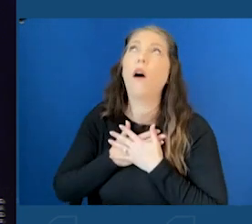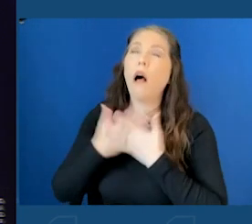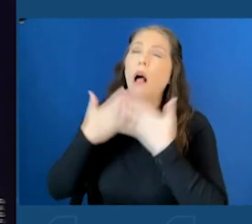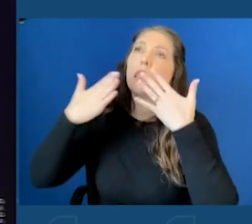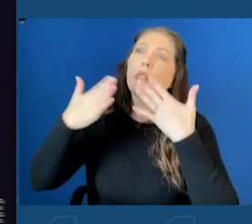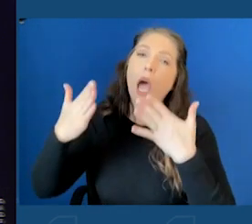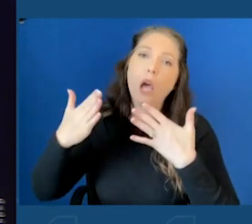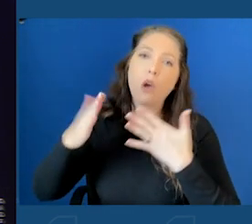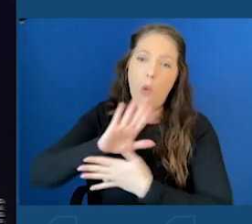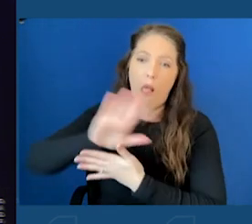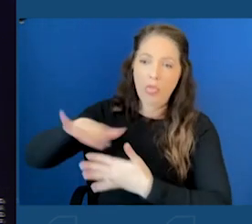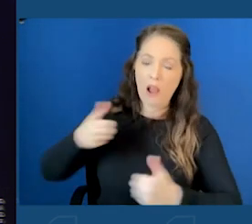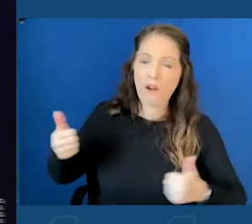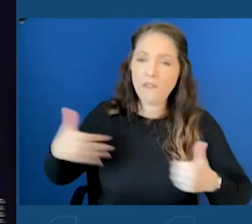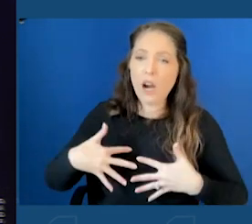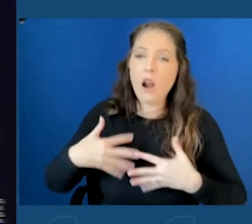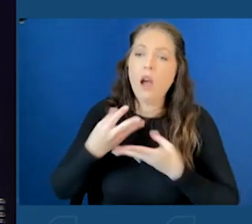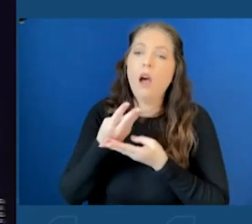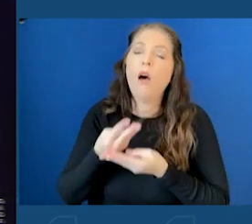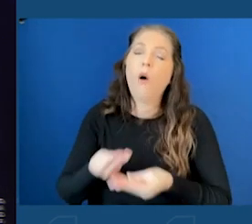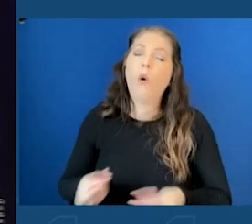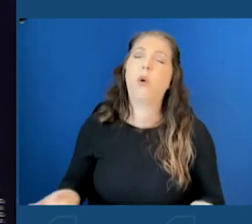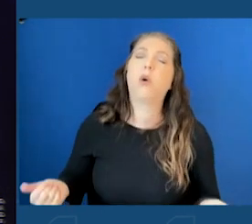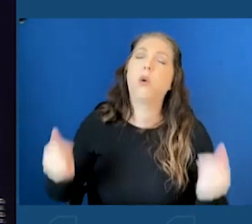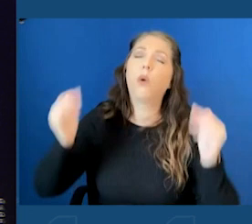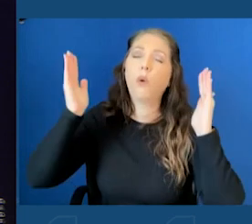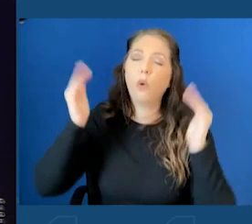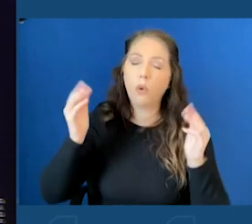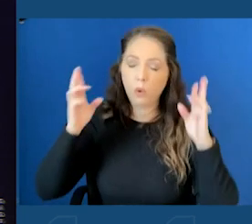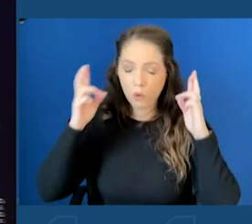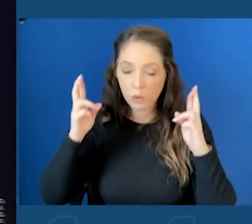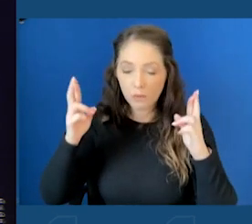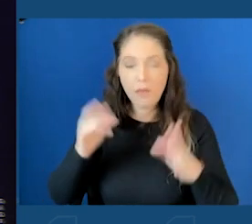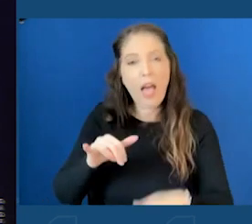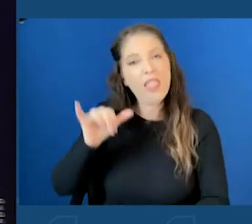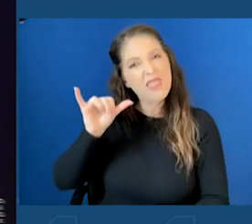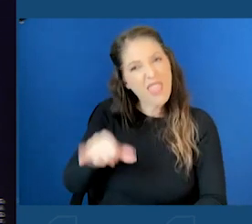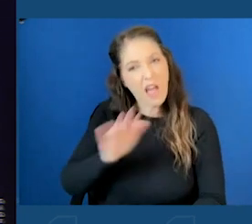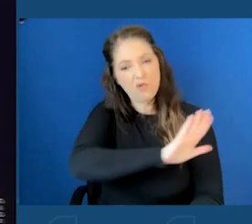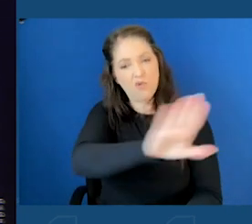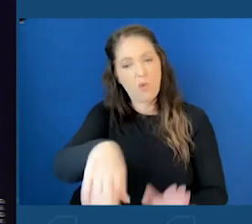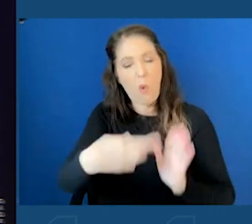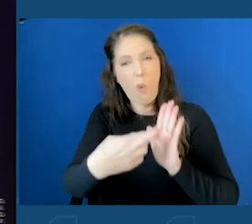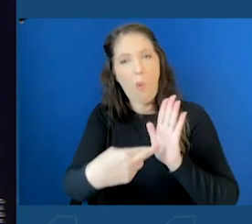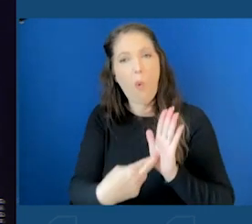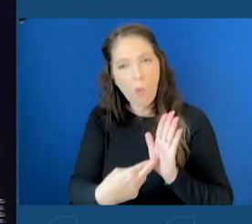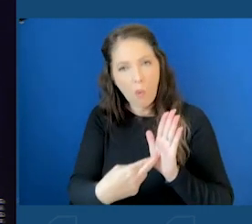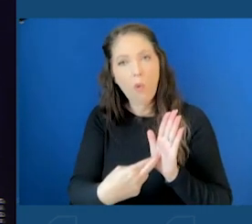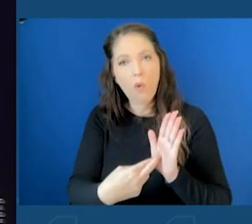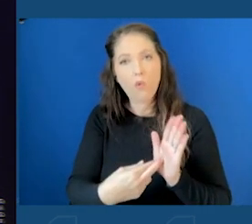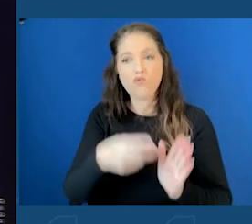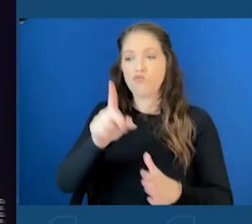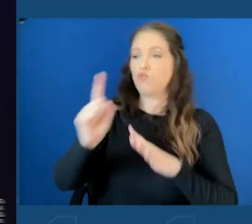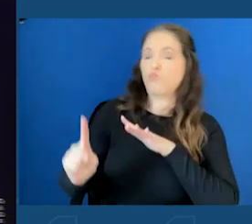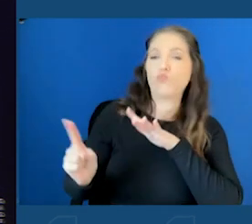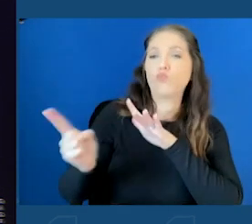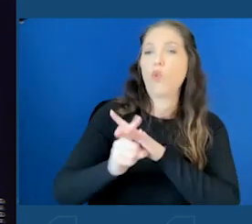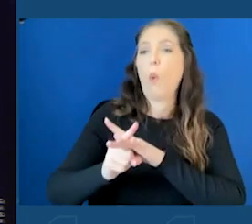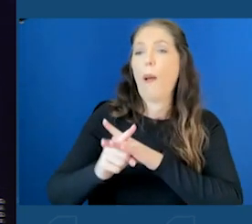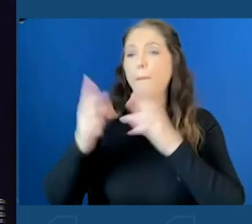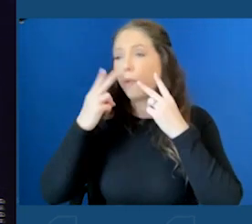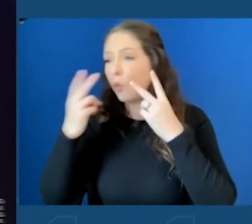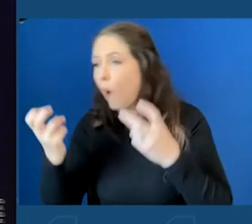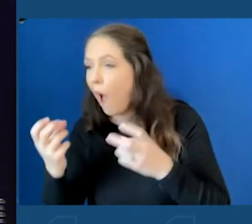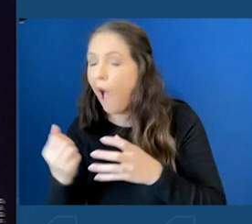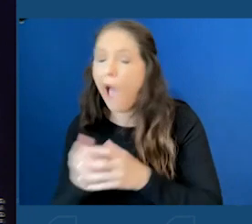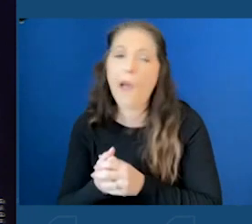fear dissipates into hope. That's what you bring people. When you show up on the scene, whether it's a crime scene or you're there to prevent a